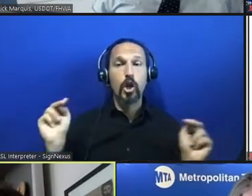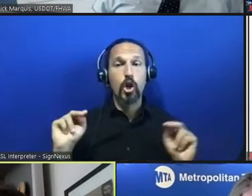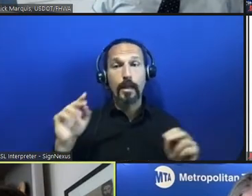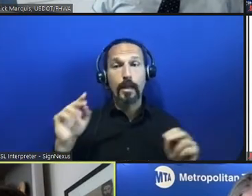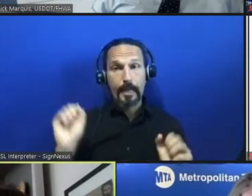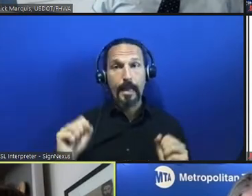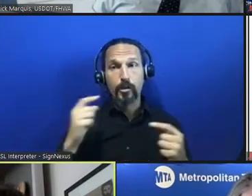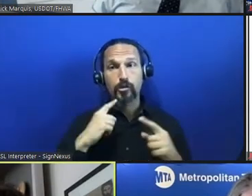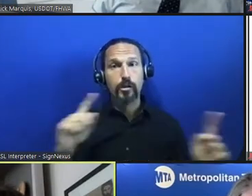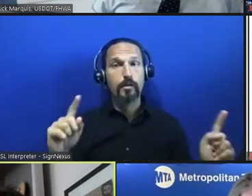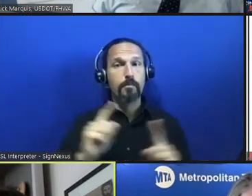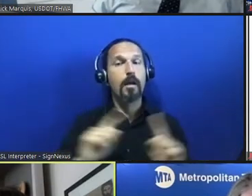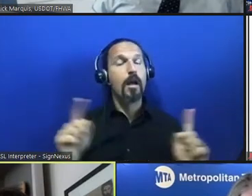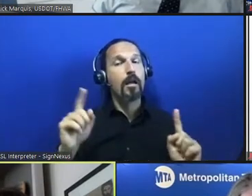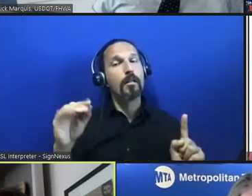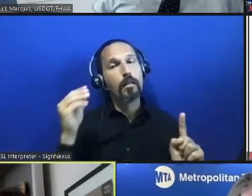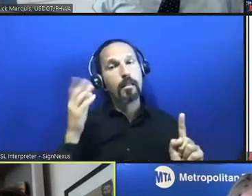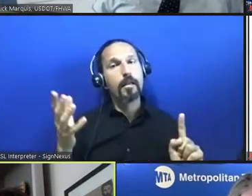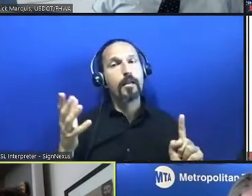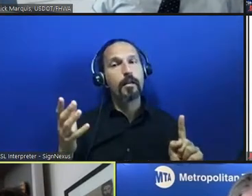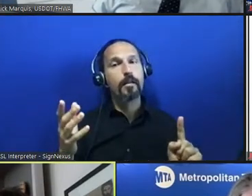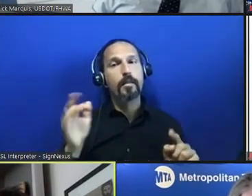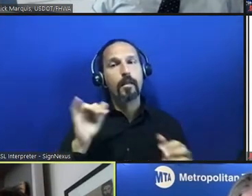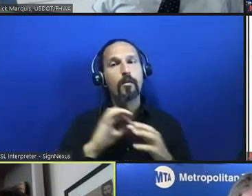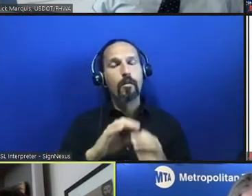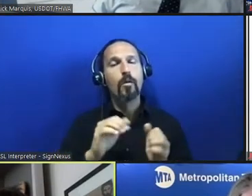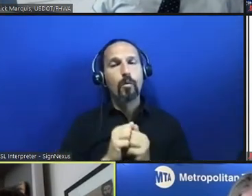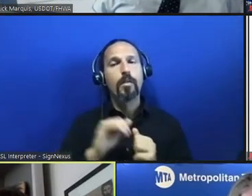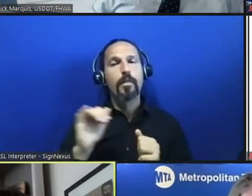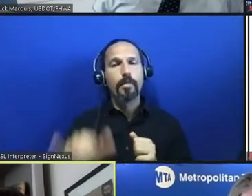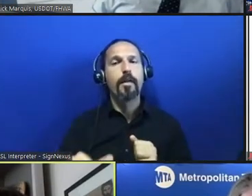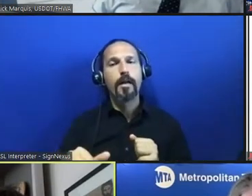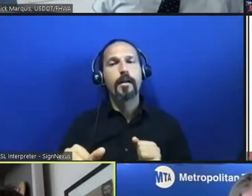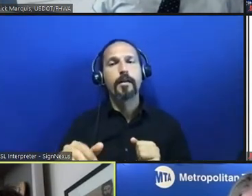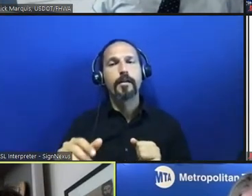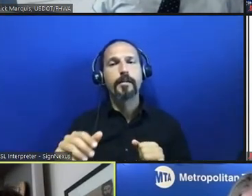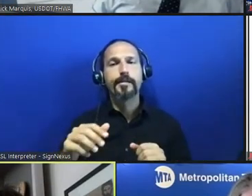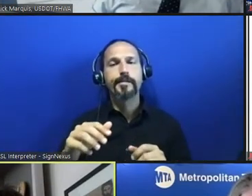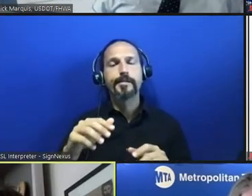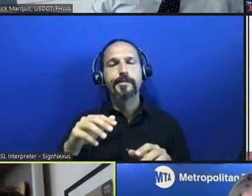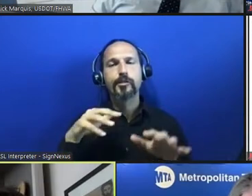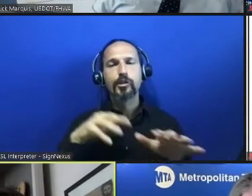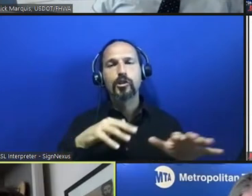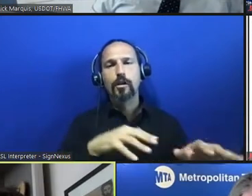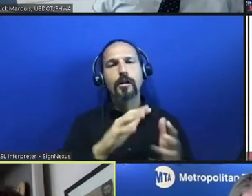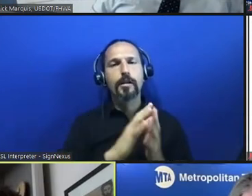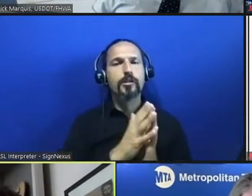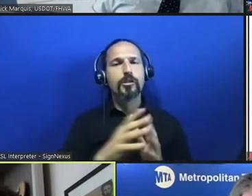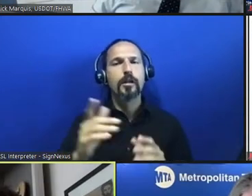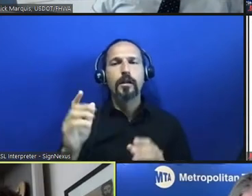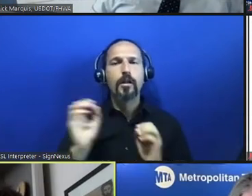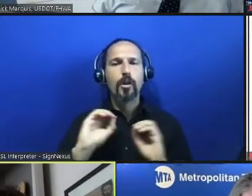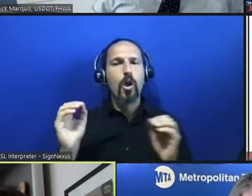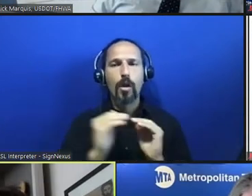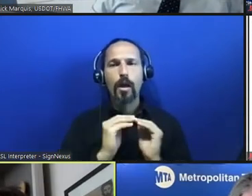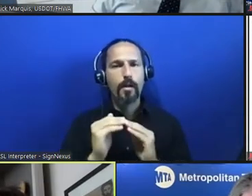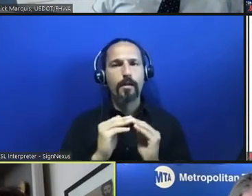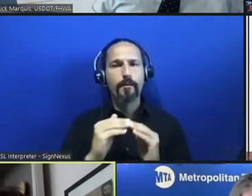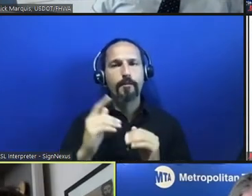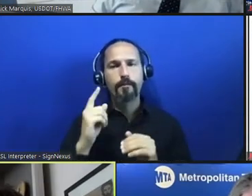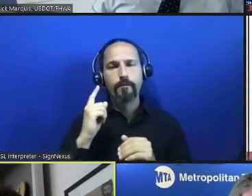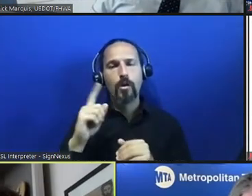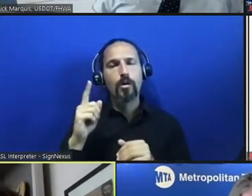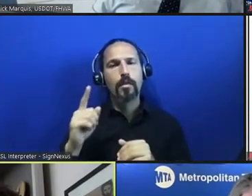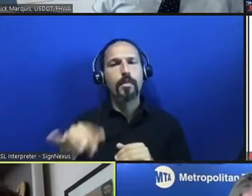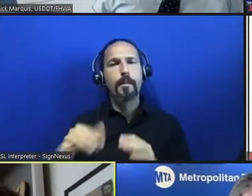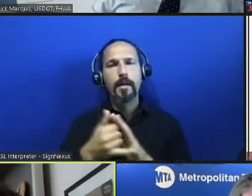even be achieved but in a larger context with regard to congestion pricing Equity is a slippery word that means nothing there is no equity to some cross things in